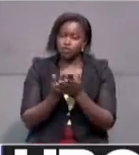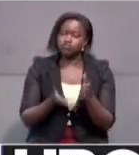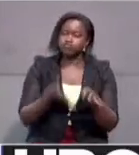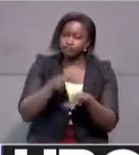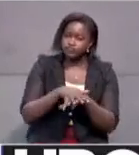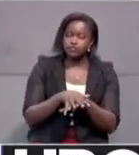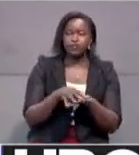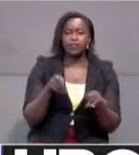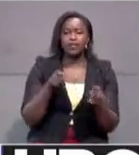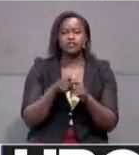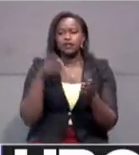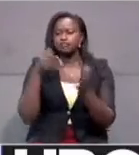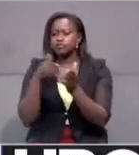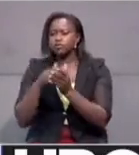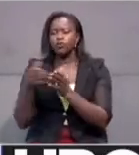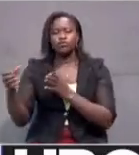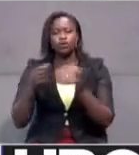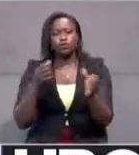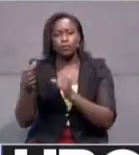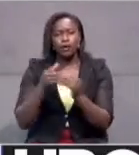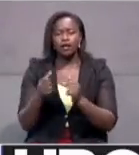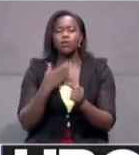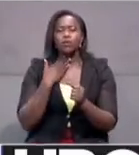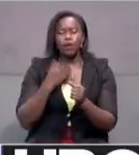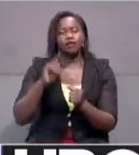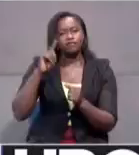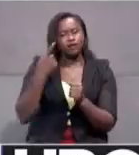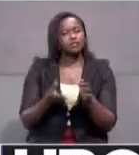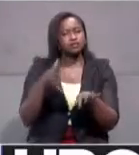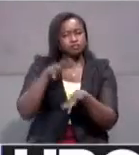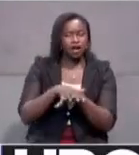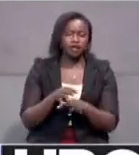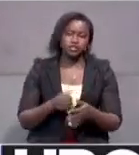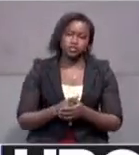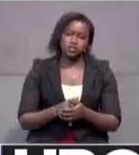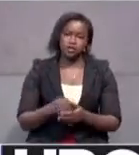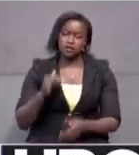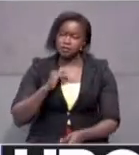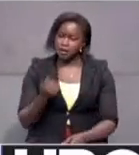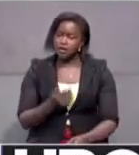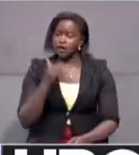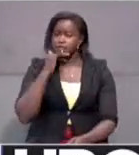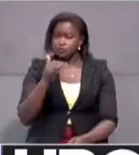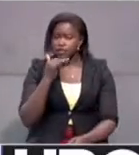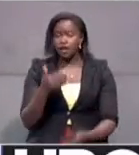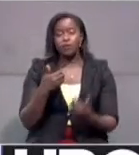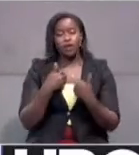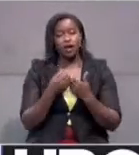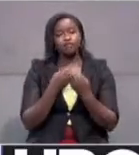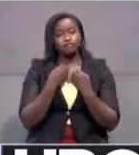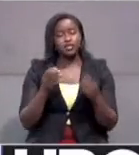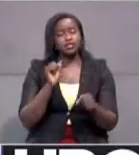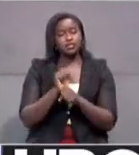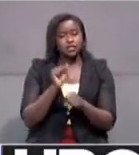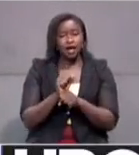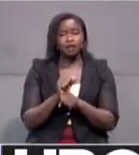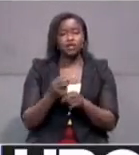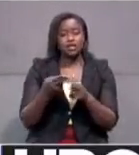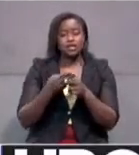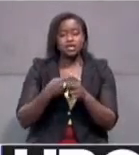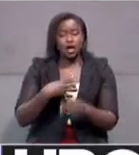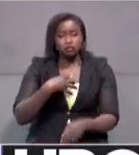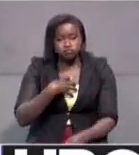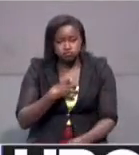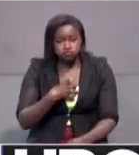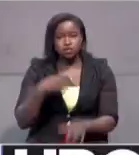stopping them from recruiting until the merger happens. Madam Speaker, we have so many workers who are retiring,